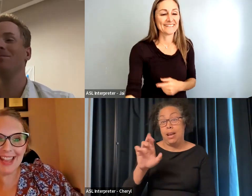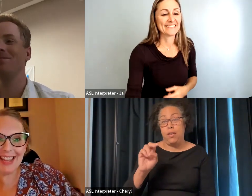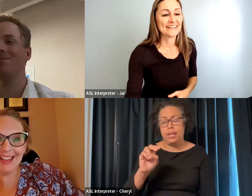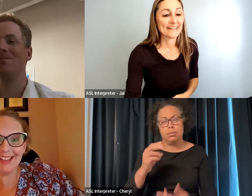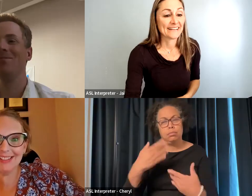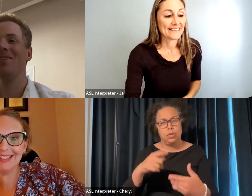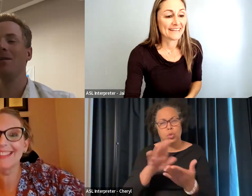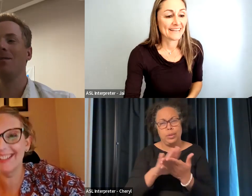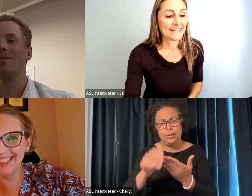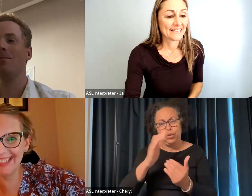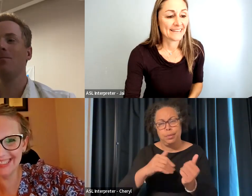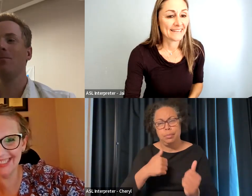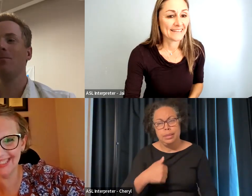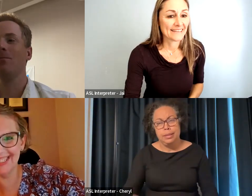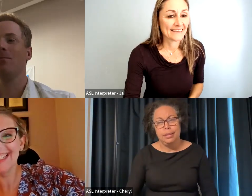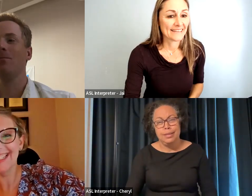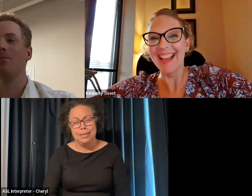I say that, yeah.